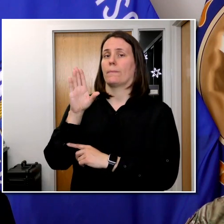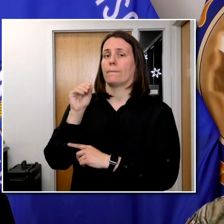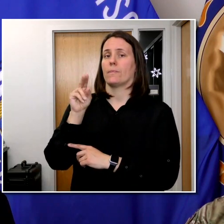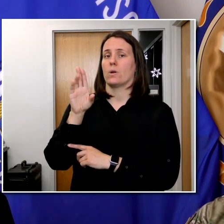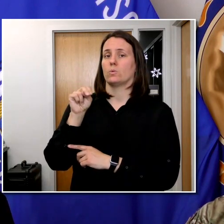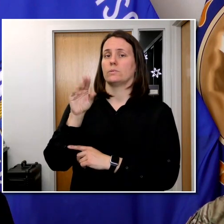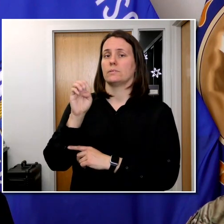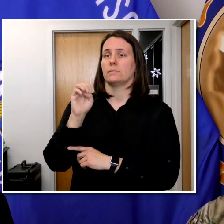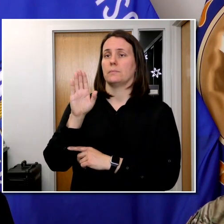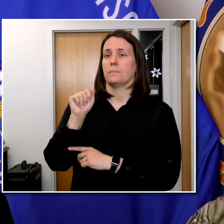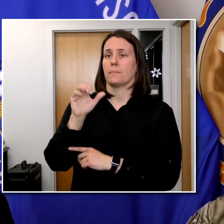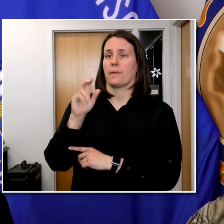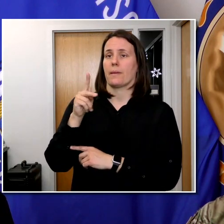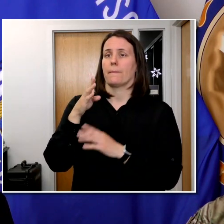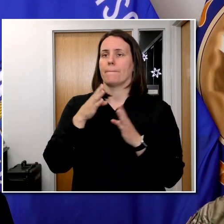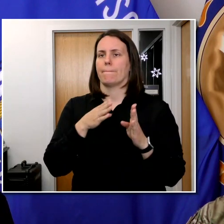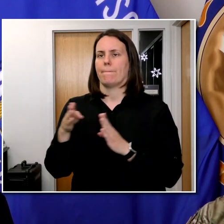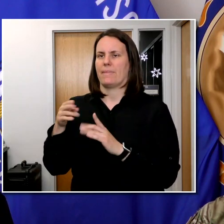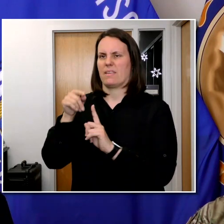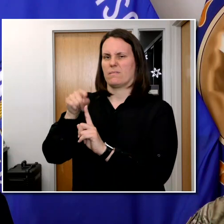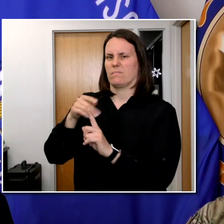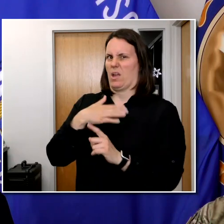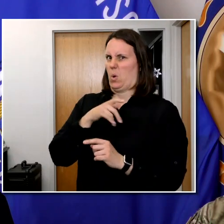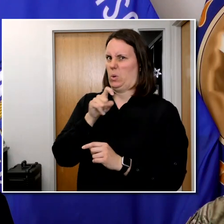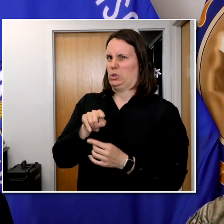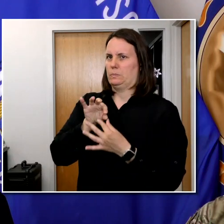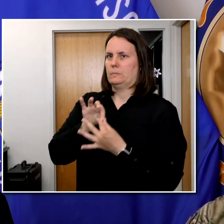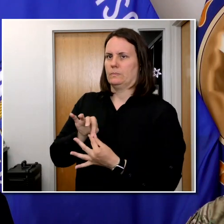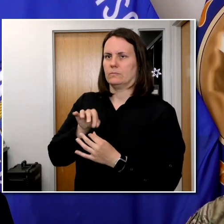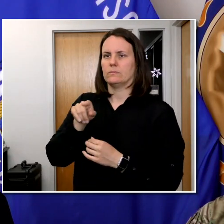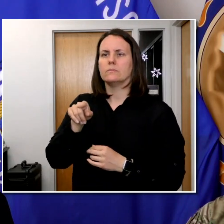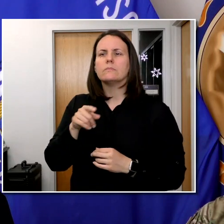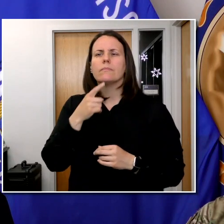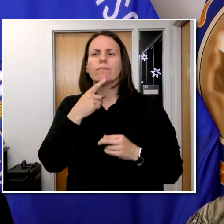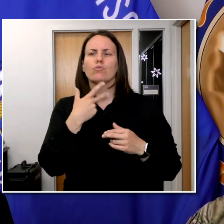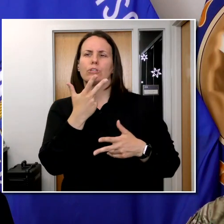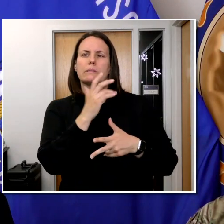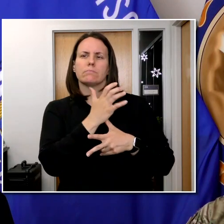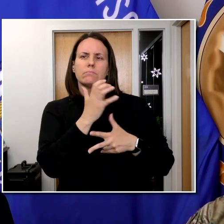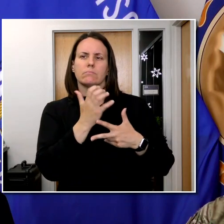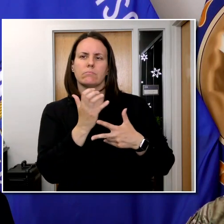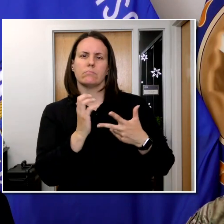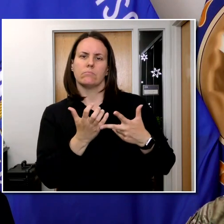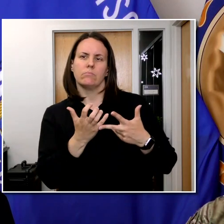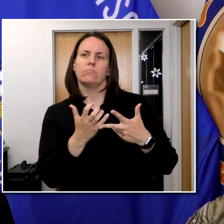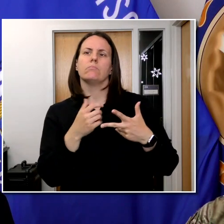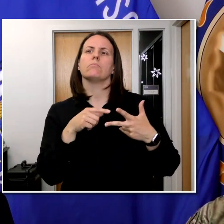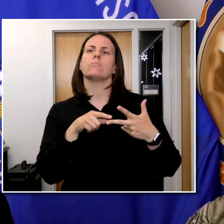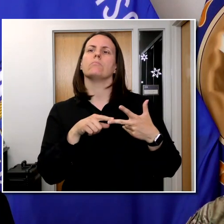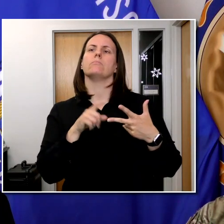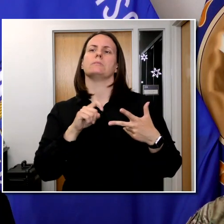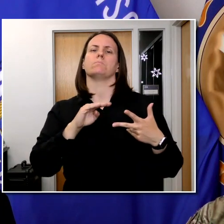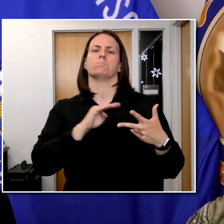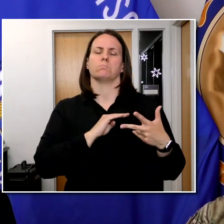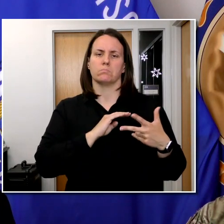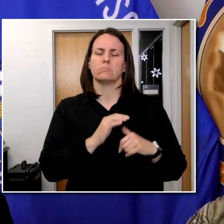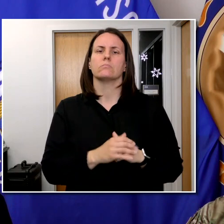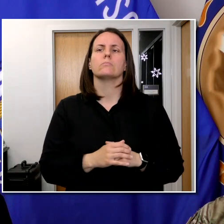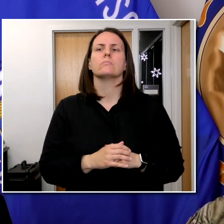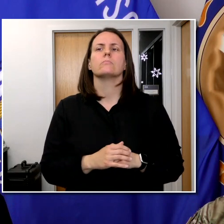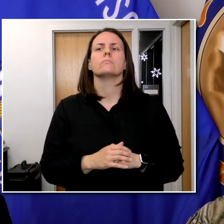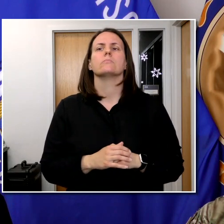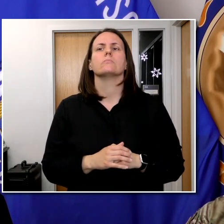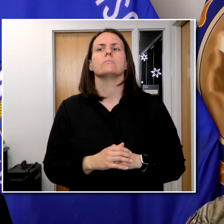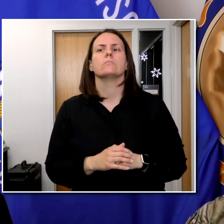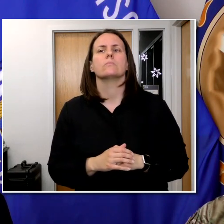listed is stop unnecessary visits to nursing homes, congregate facilities, and hospitals. Can you tell me what